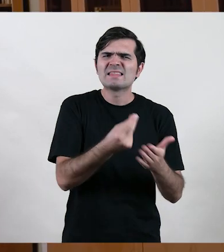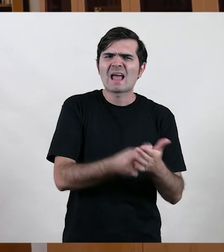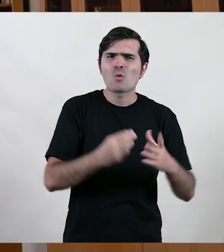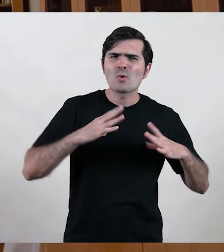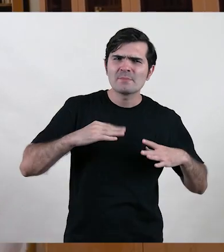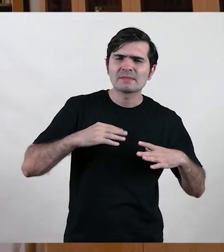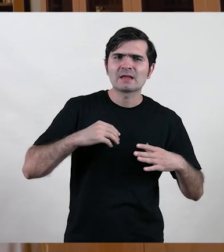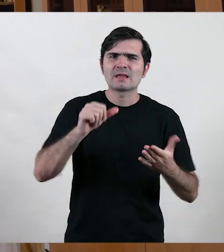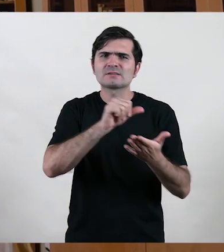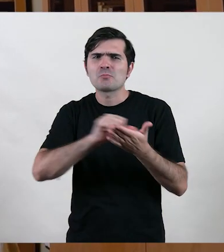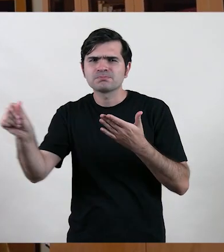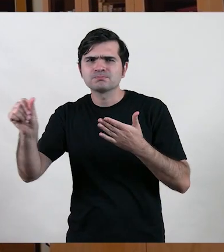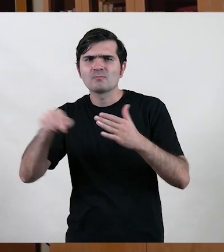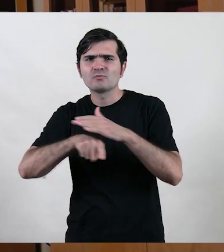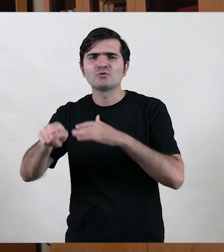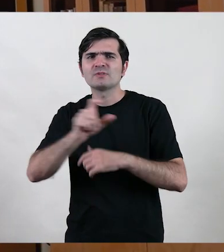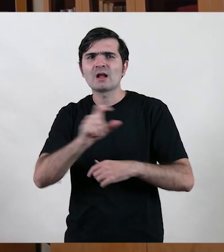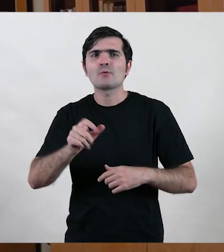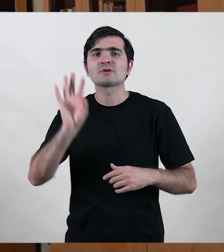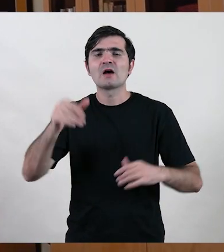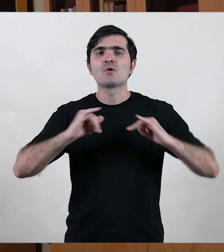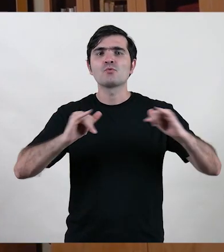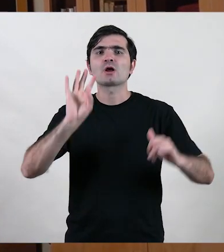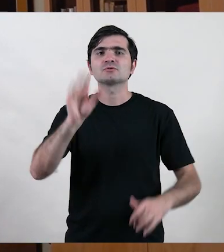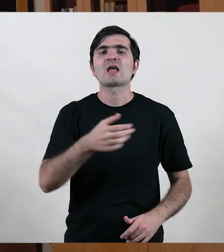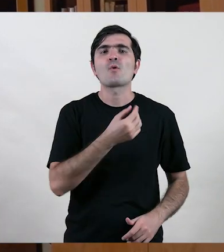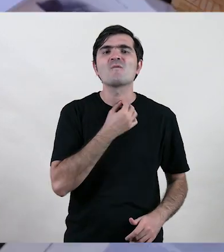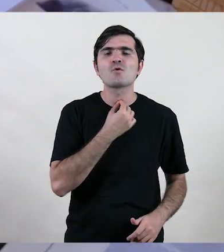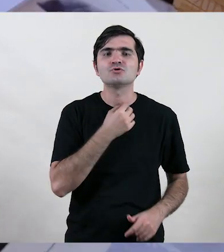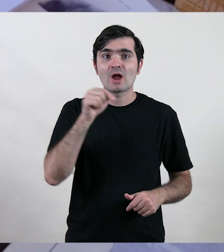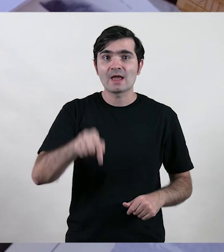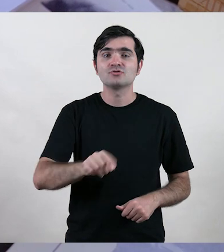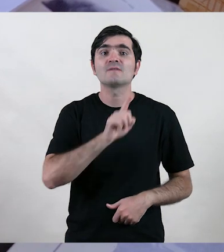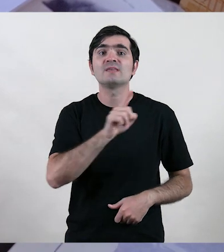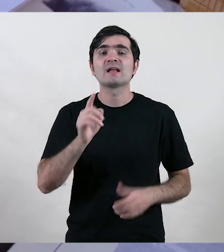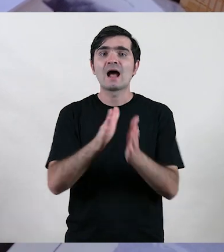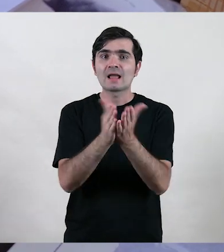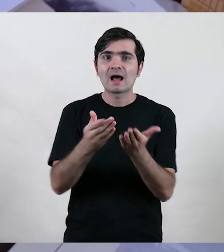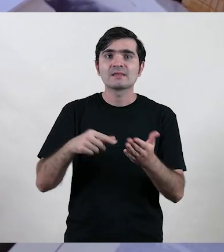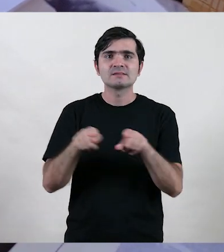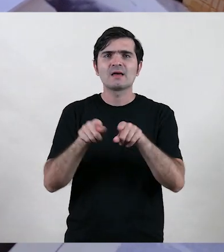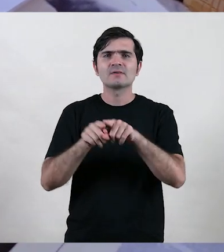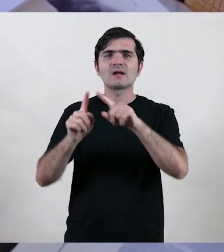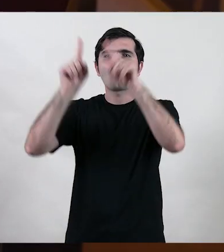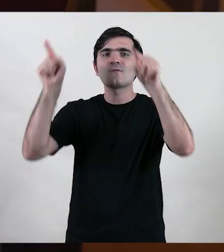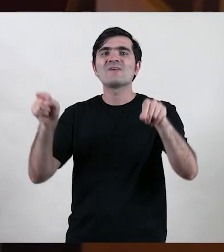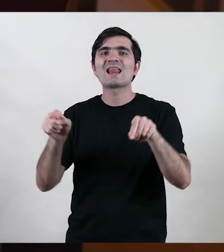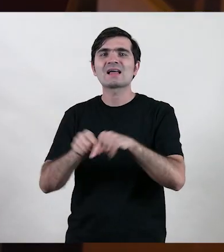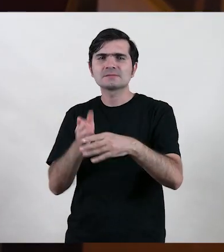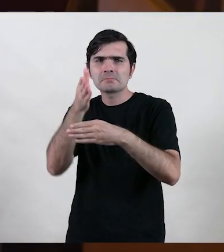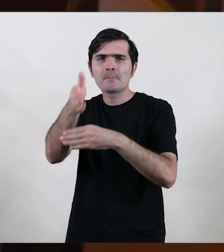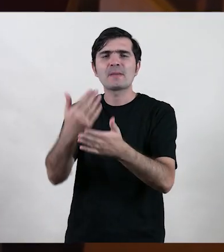for the courage to have a voice. Here, each book becomes a window towards the past, and each line opens a